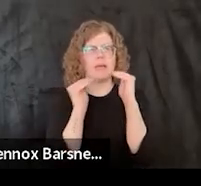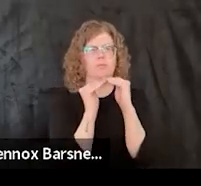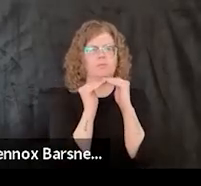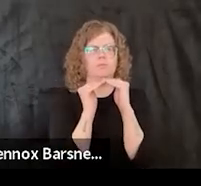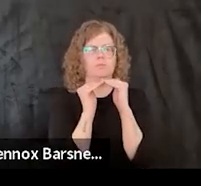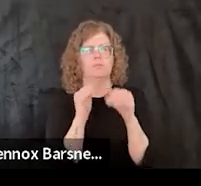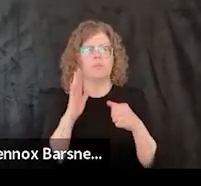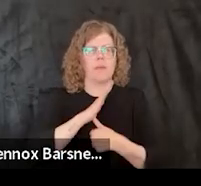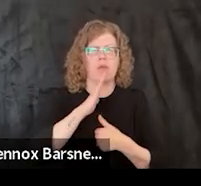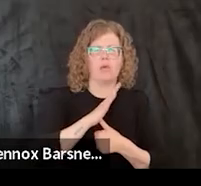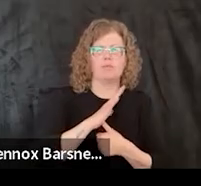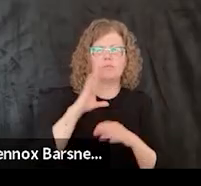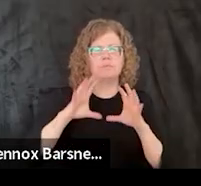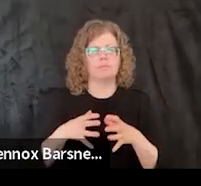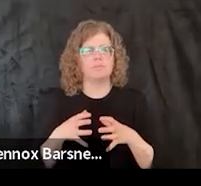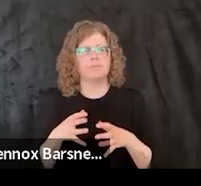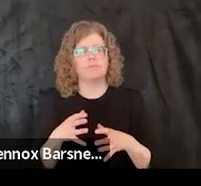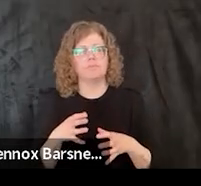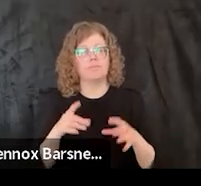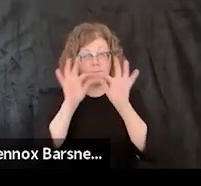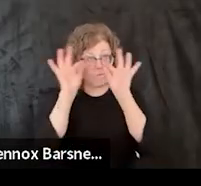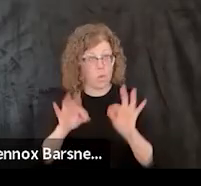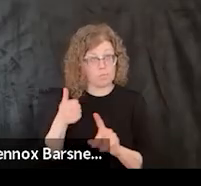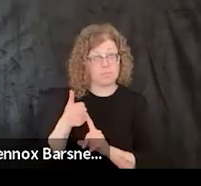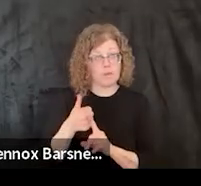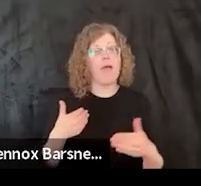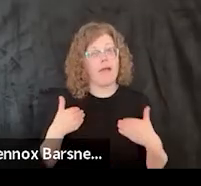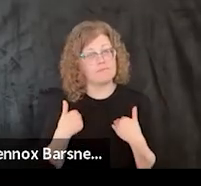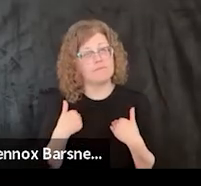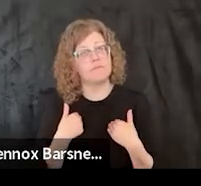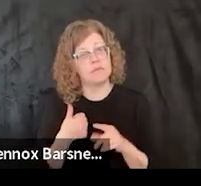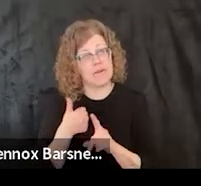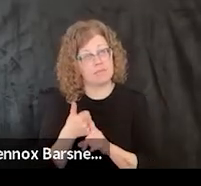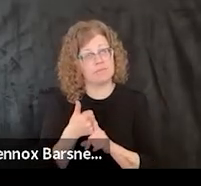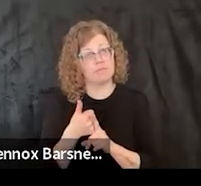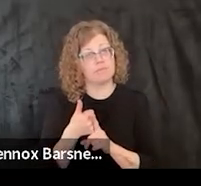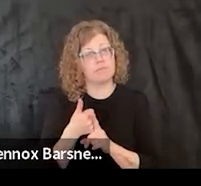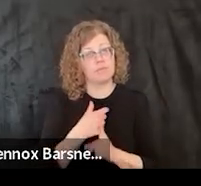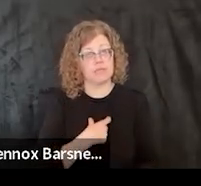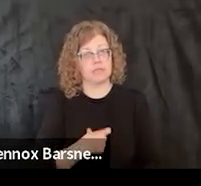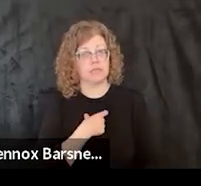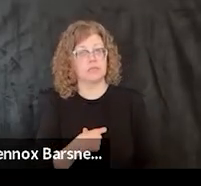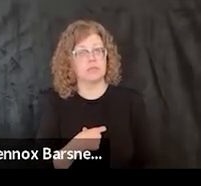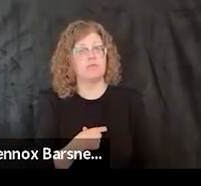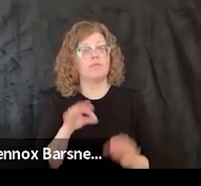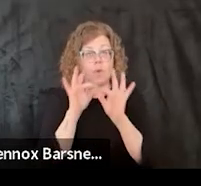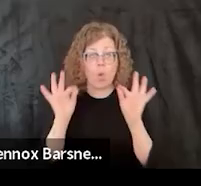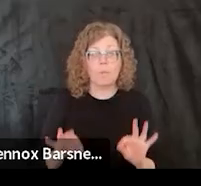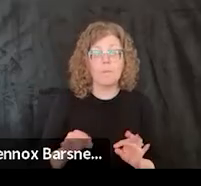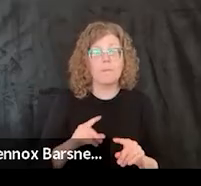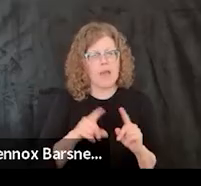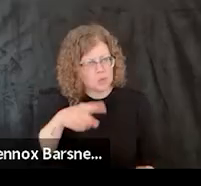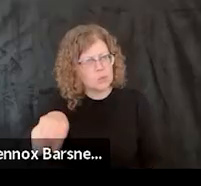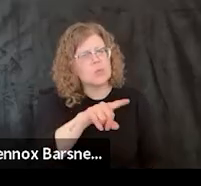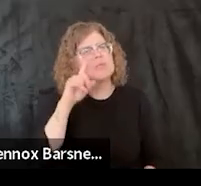Included in the grant application is a voluntary self-identification form, which includes optional questions